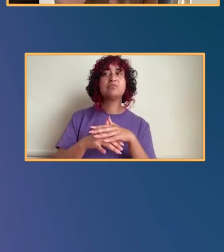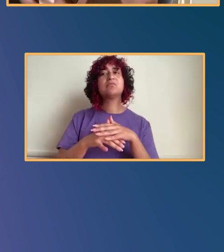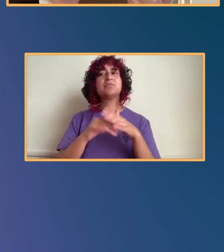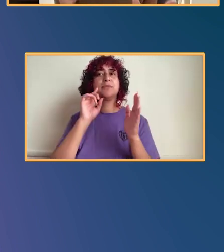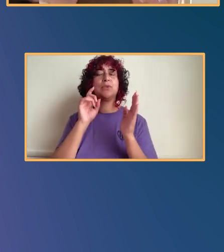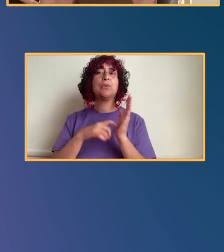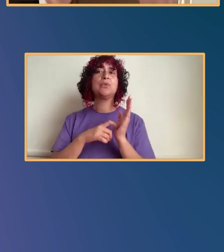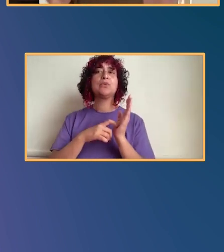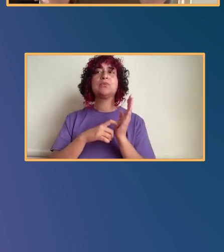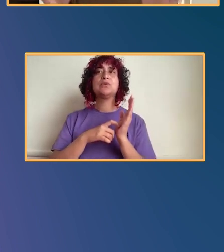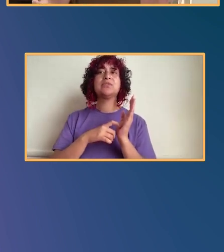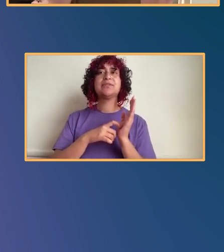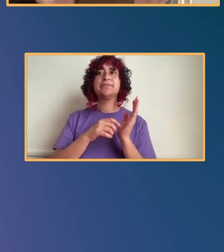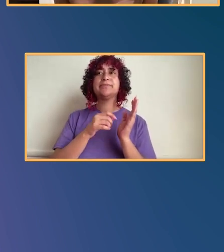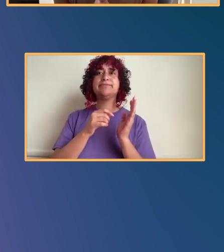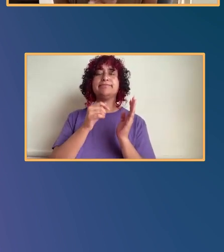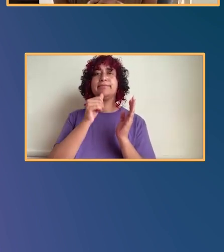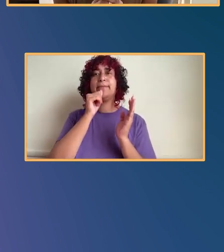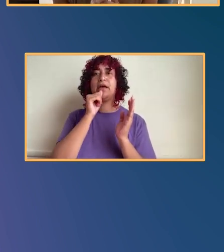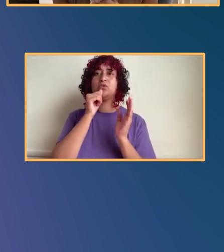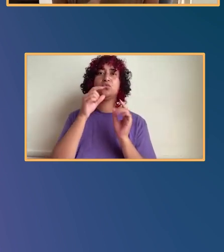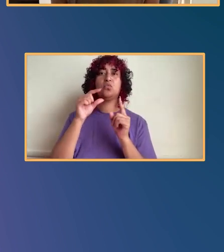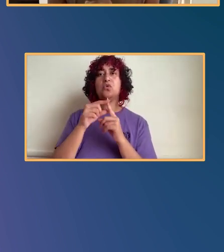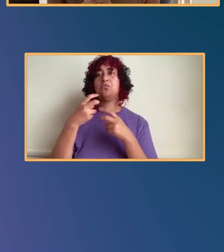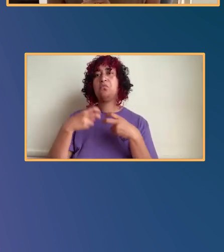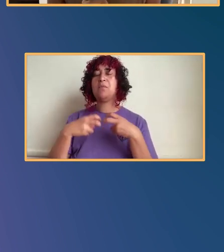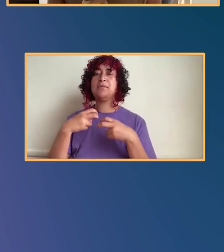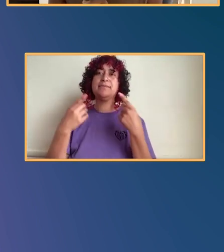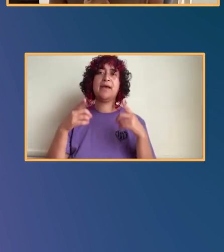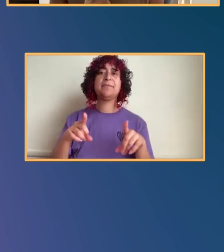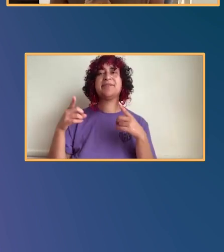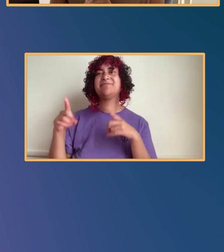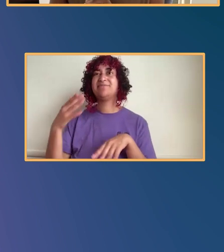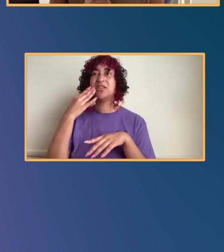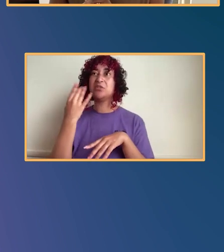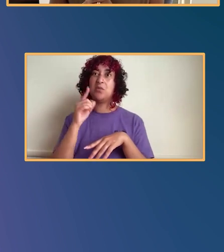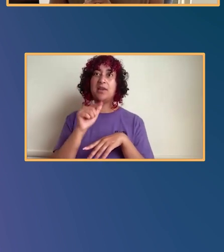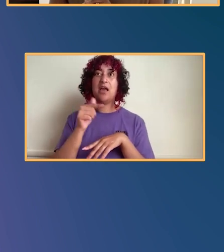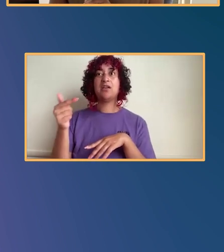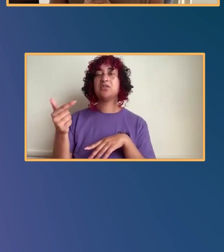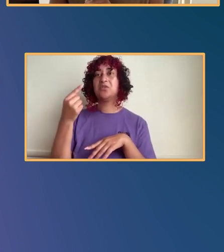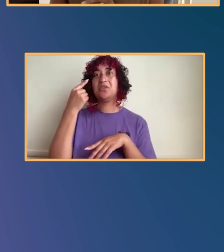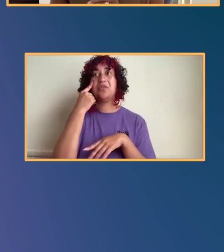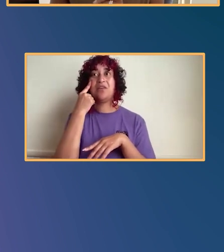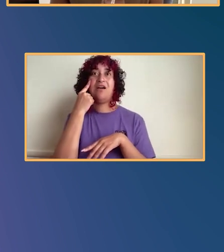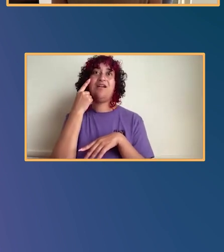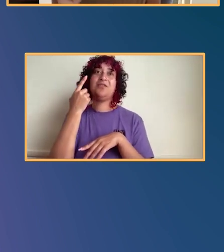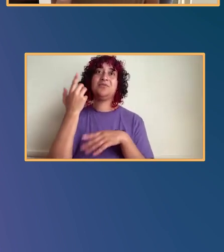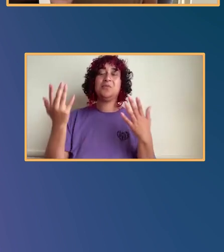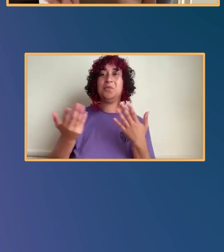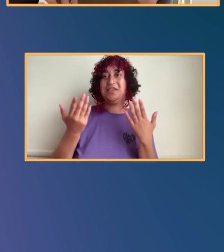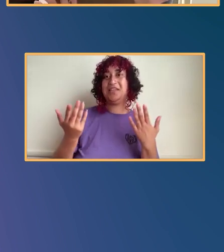of passcode issue happening. If you know somebody else who you thought was going to be